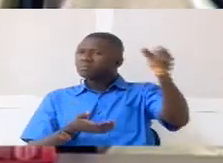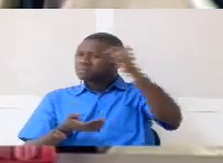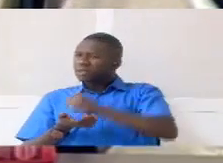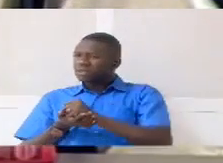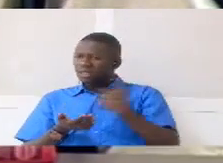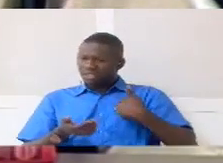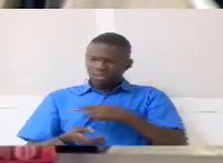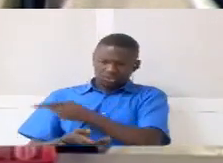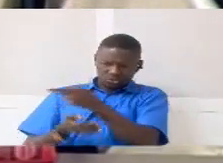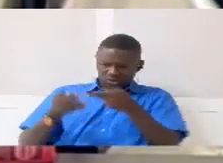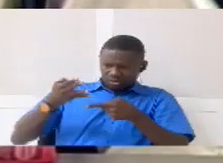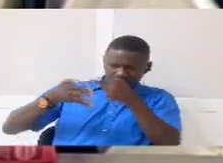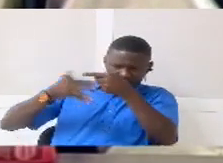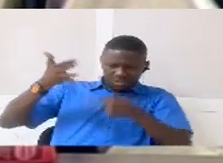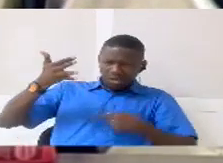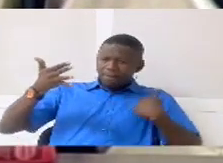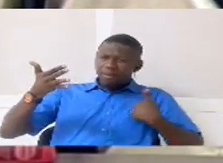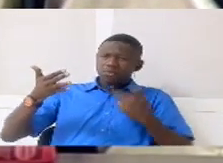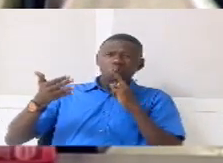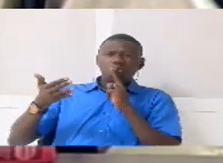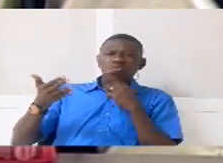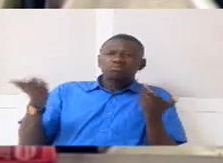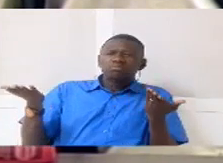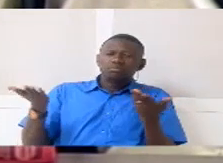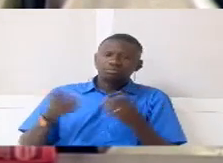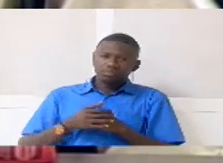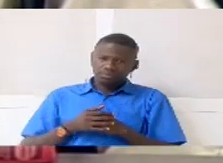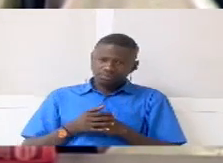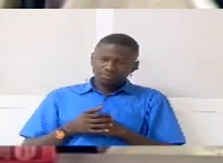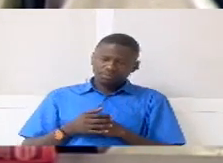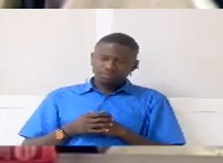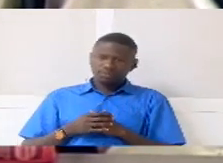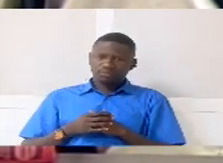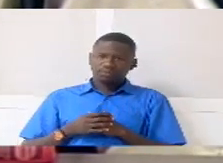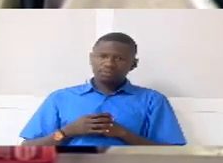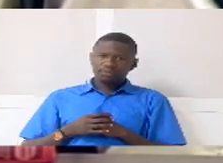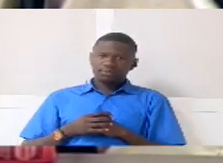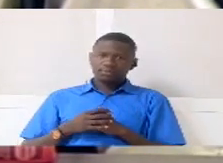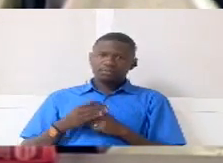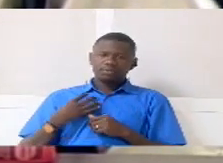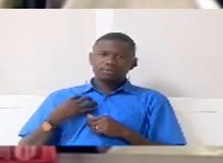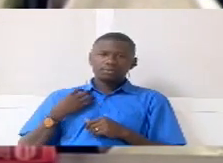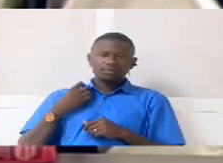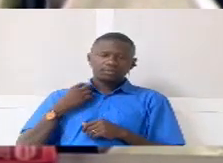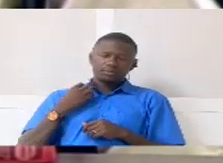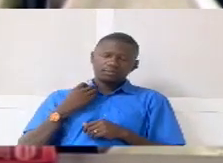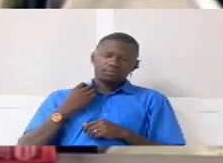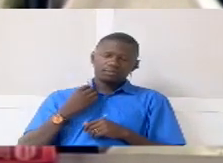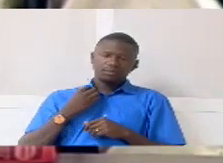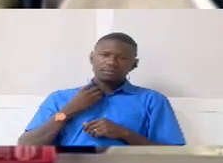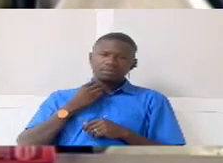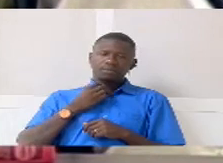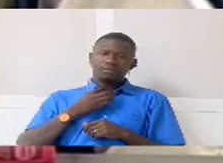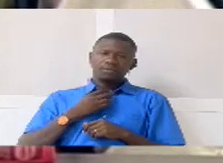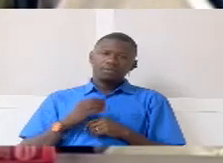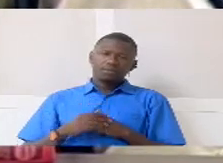Mansa kunda la doku bunda jumale dunka wo kasolan ka fasong wo mo fasongulu nati kana kasola. Jama jama